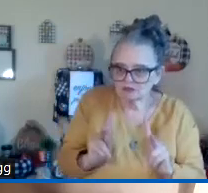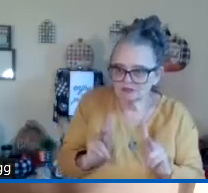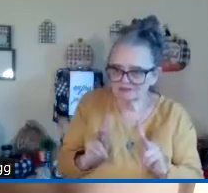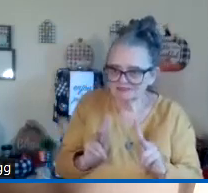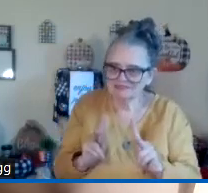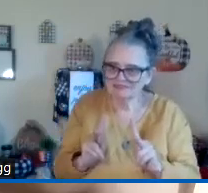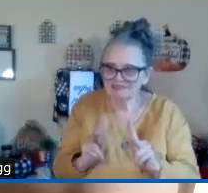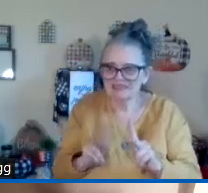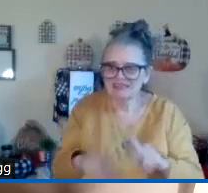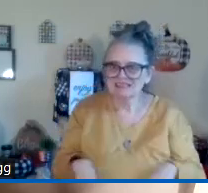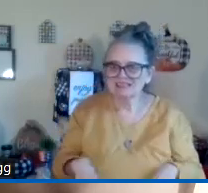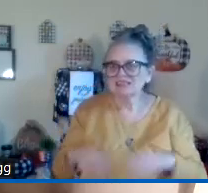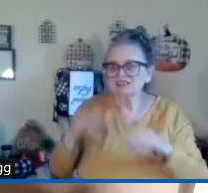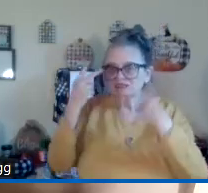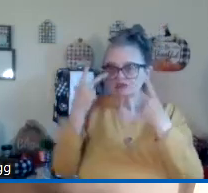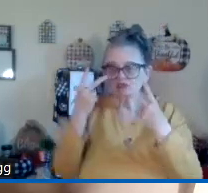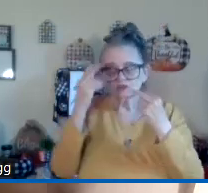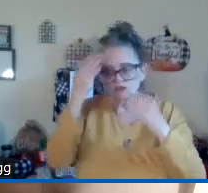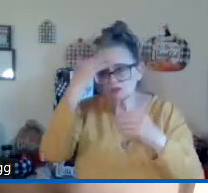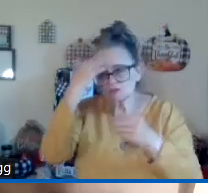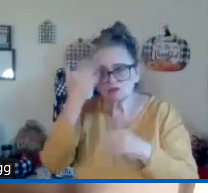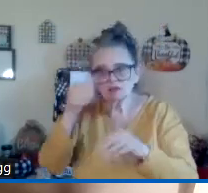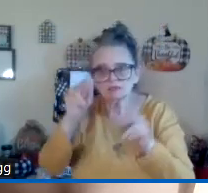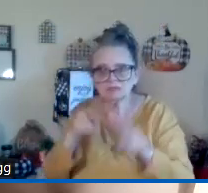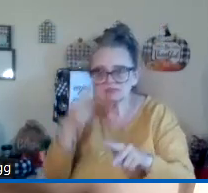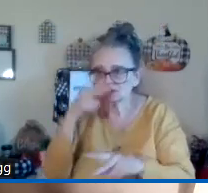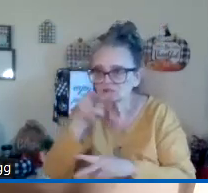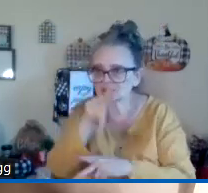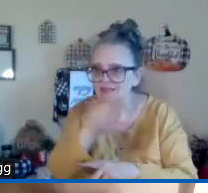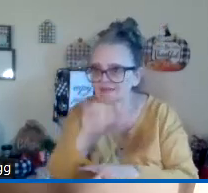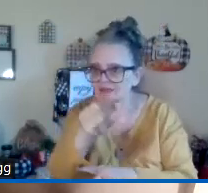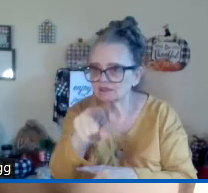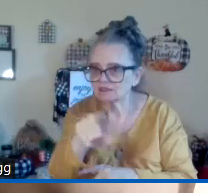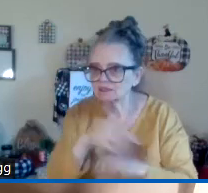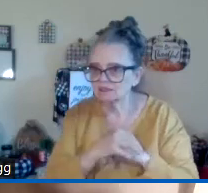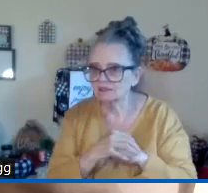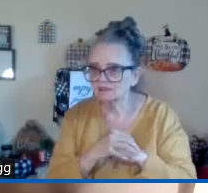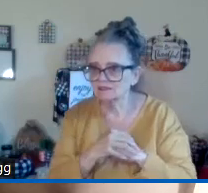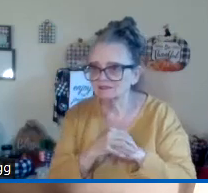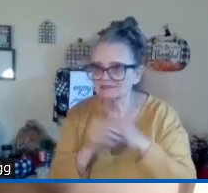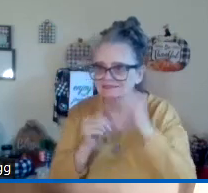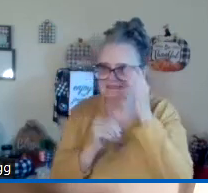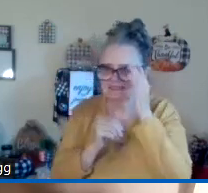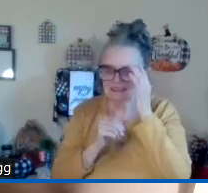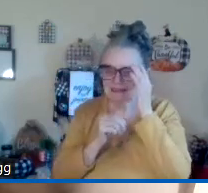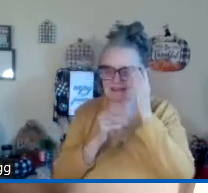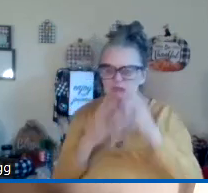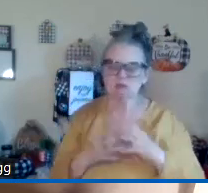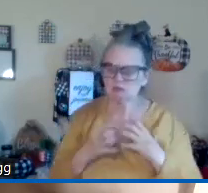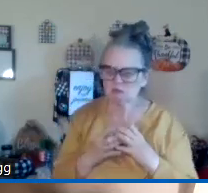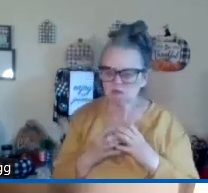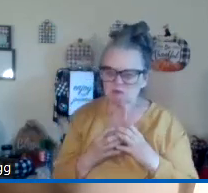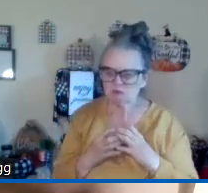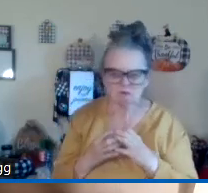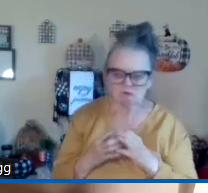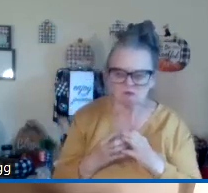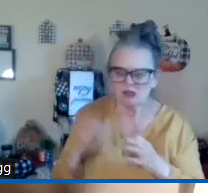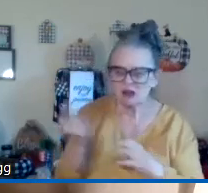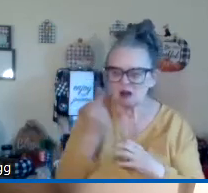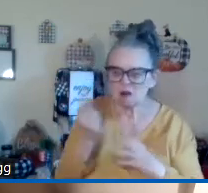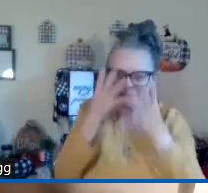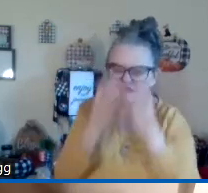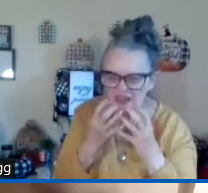me. Okay? So we need to support one another, praise one another's